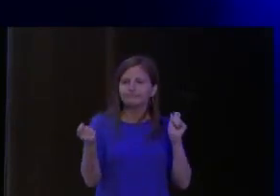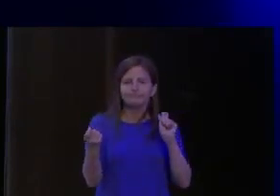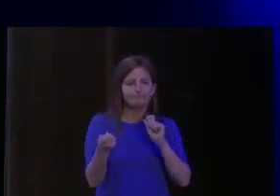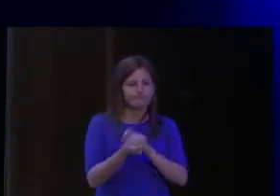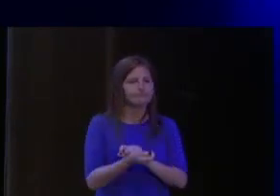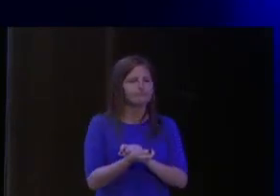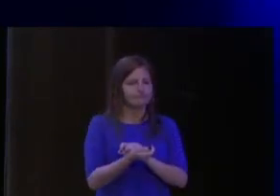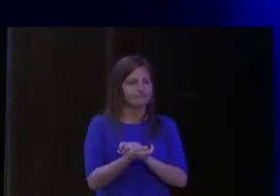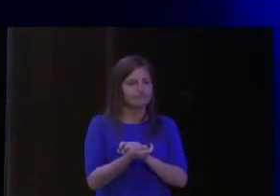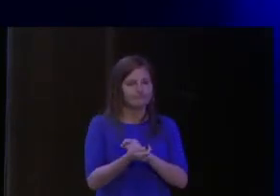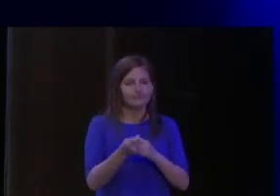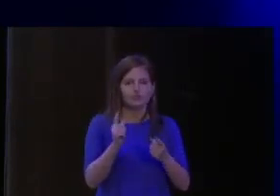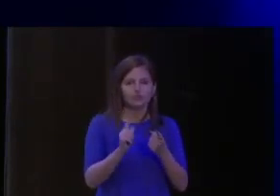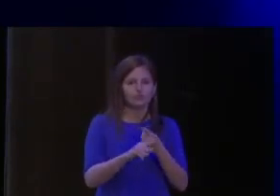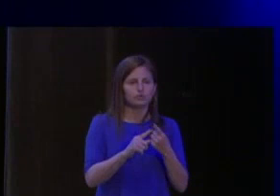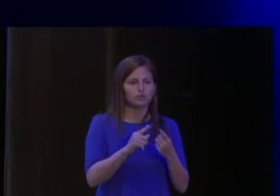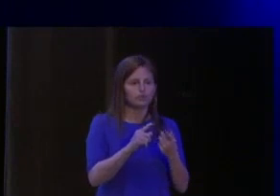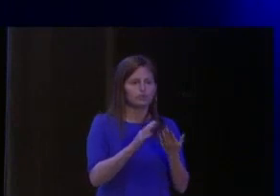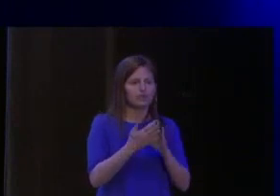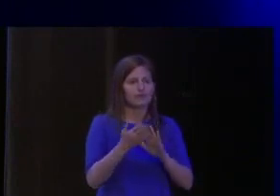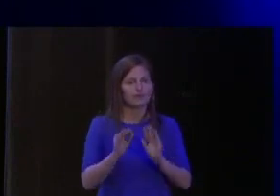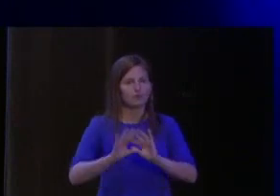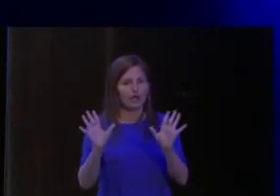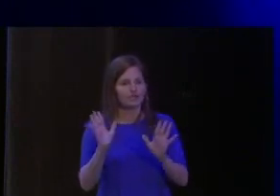being transmuted into the diamond of their life.